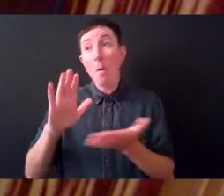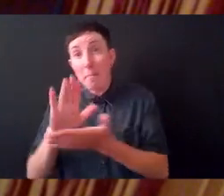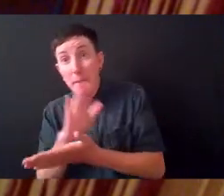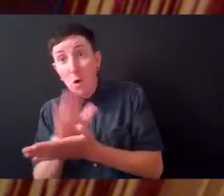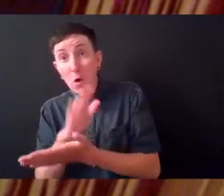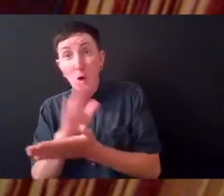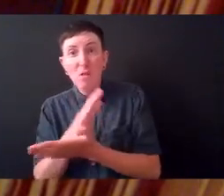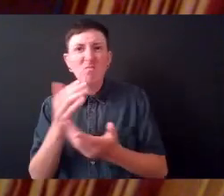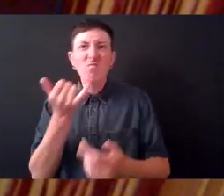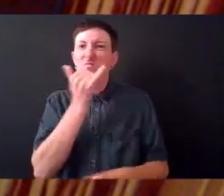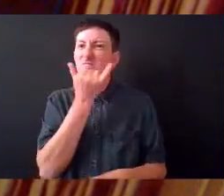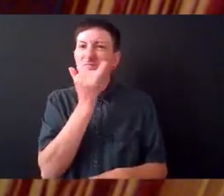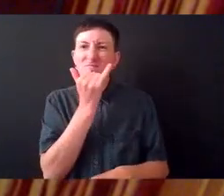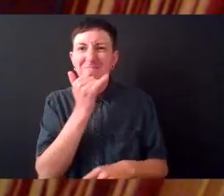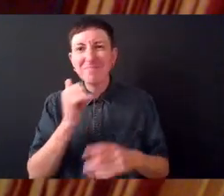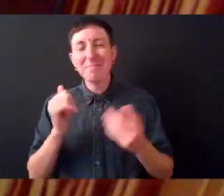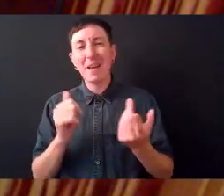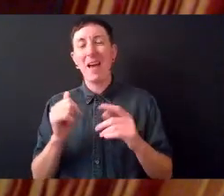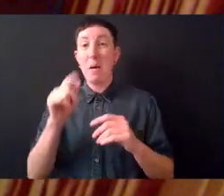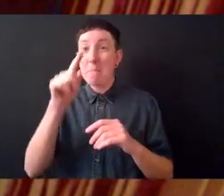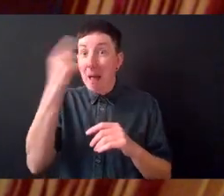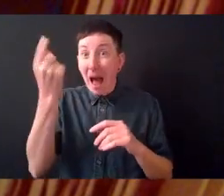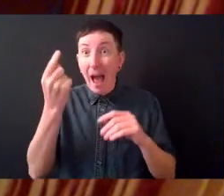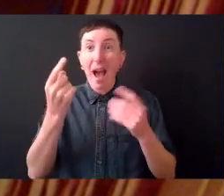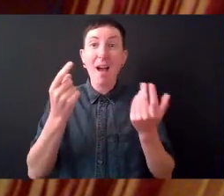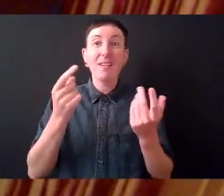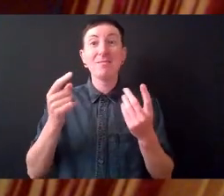pupils. There goes one.